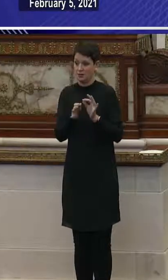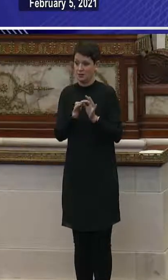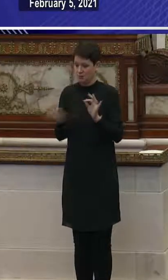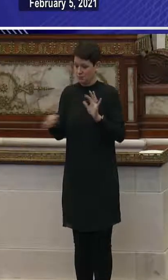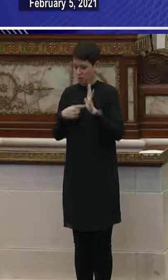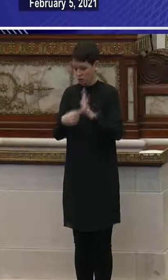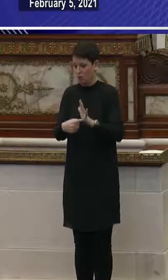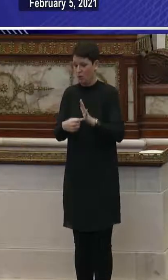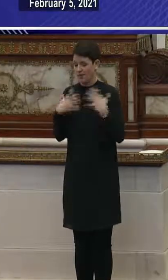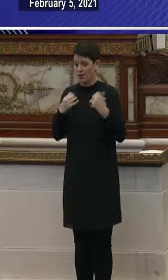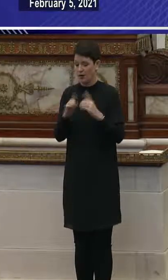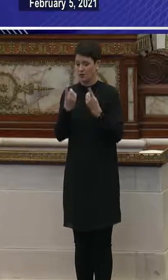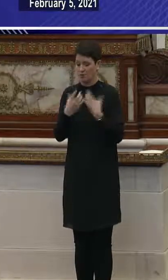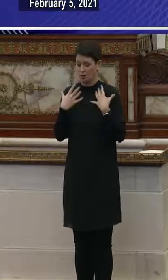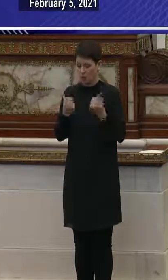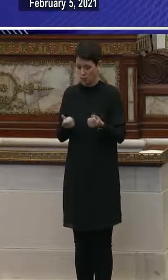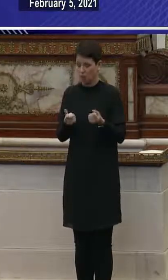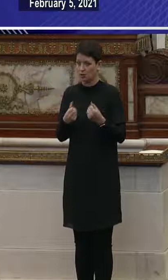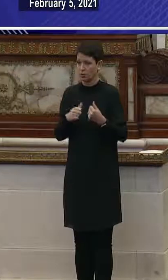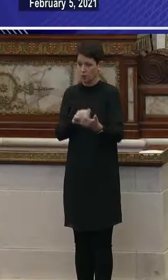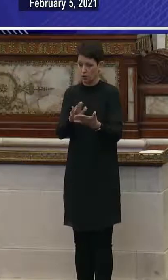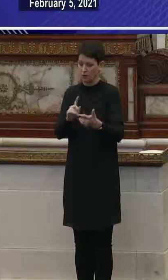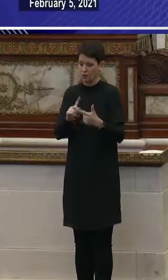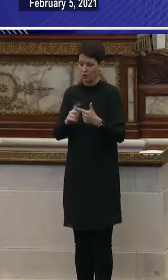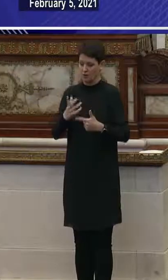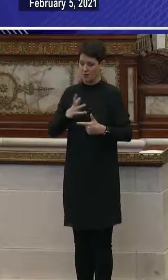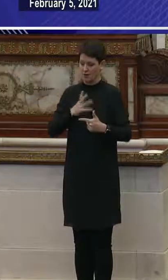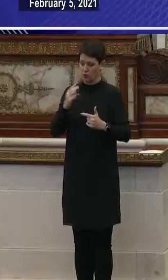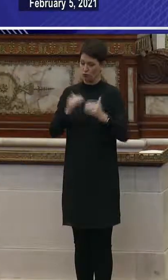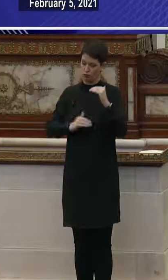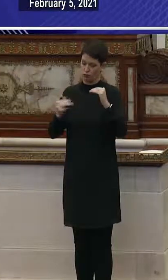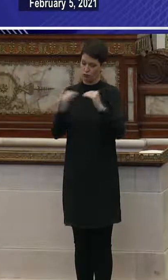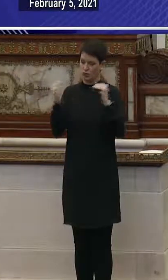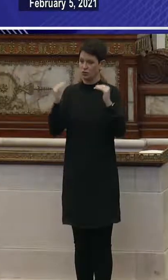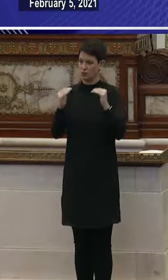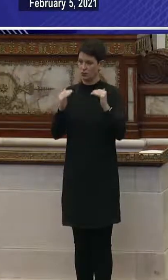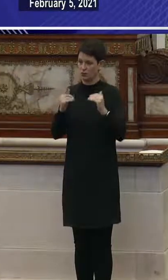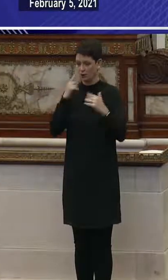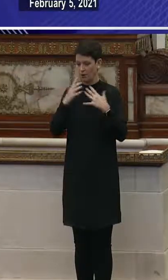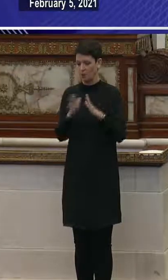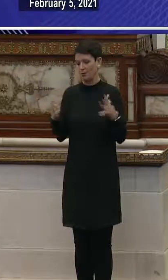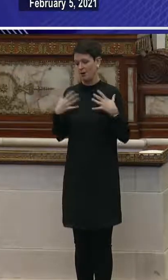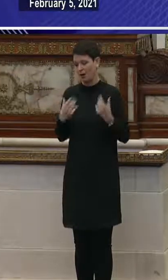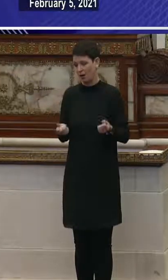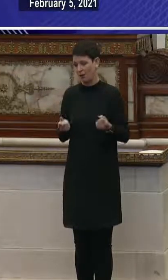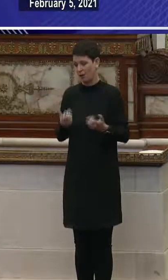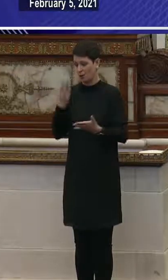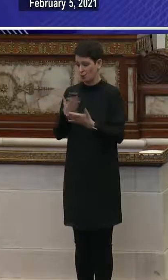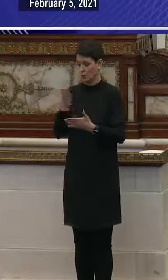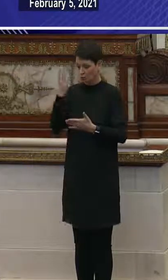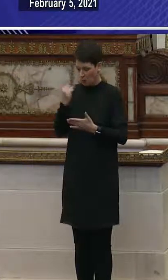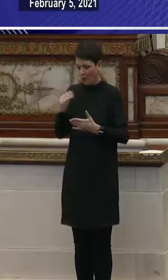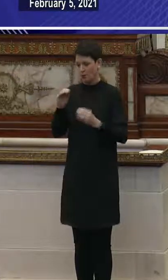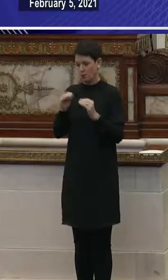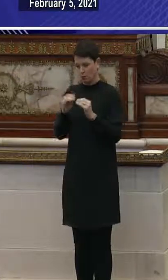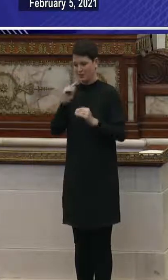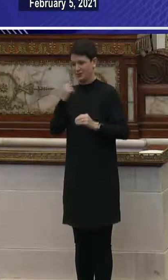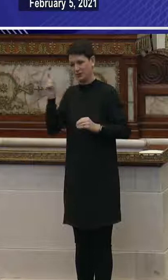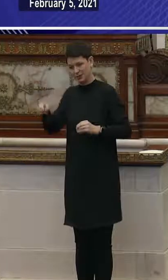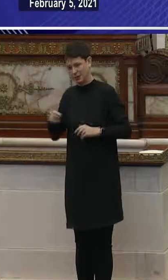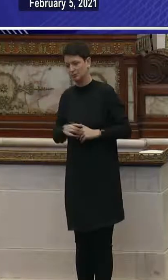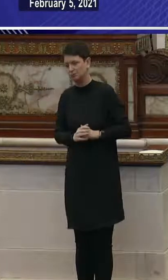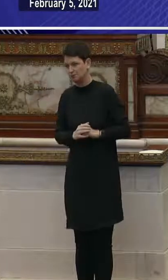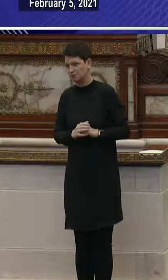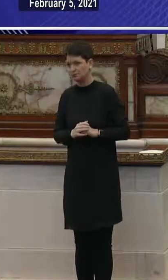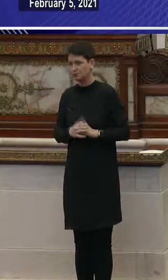health department's approach to advancing a racial equity approach to public health, and proves why we have to take this more seriously. And